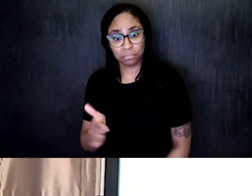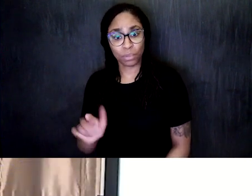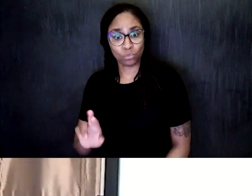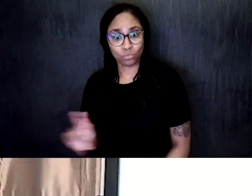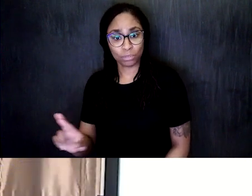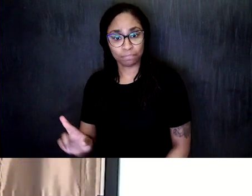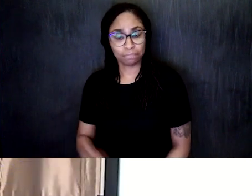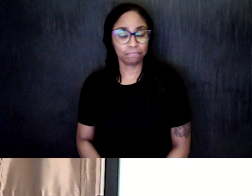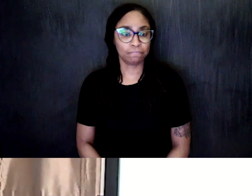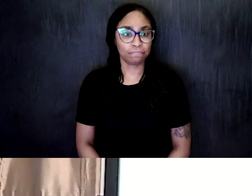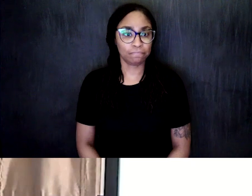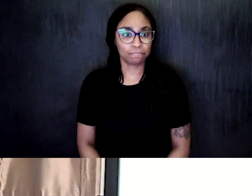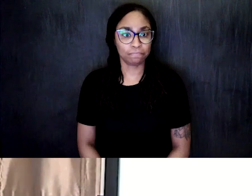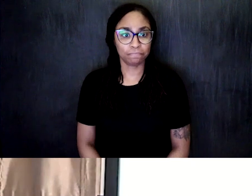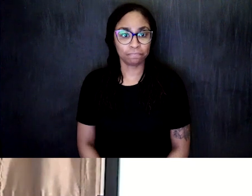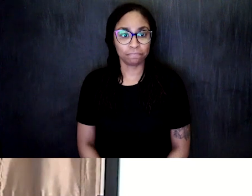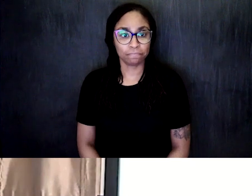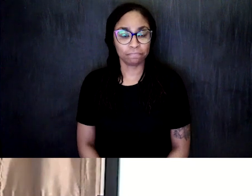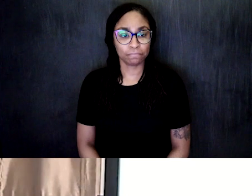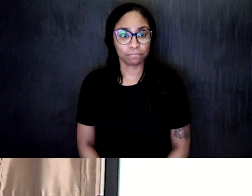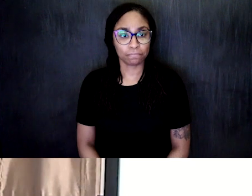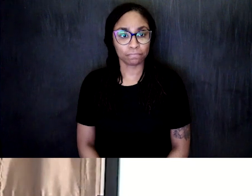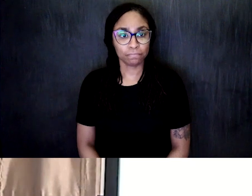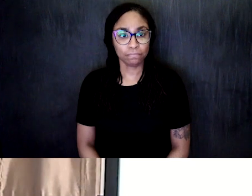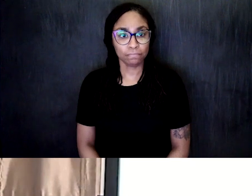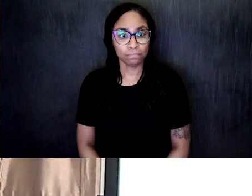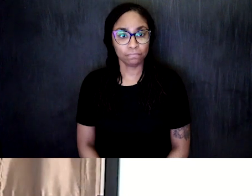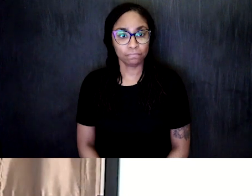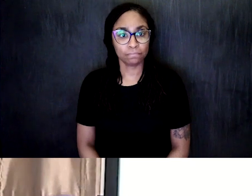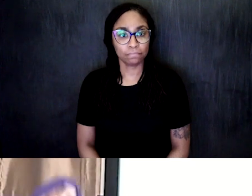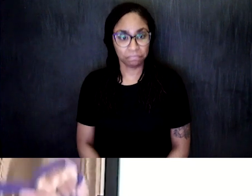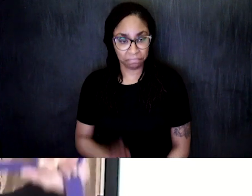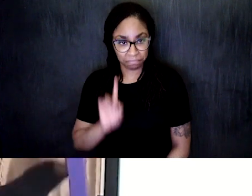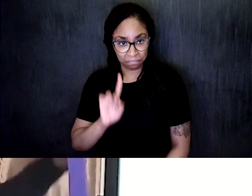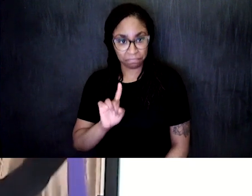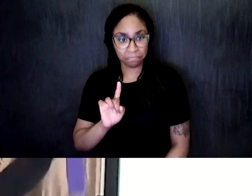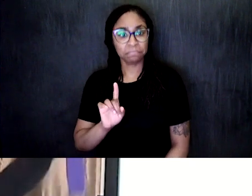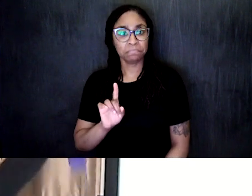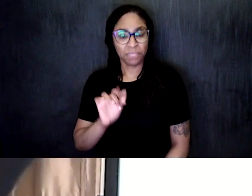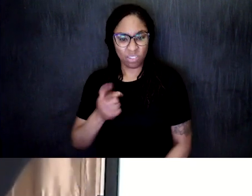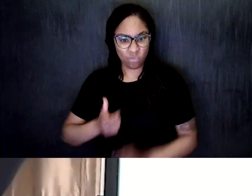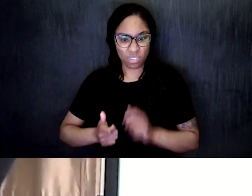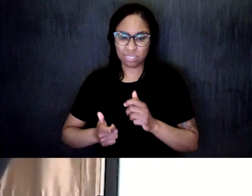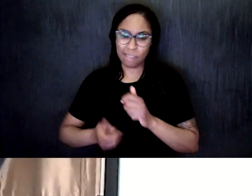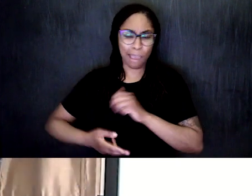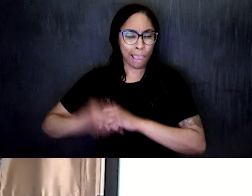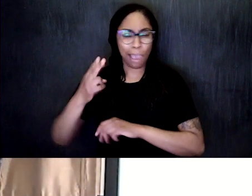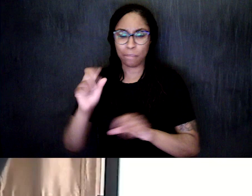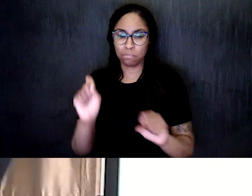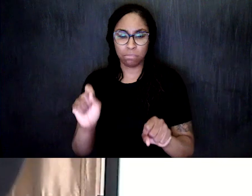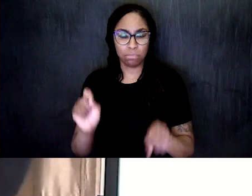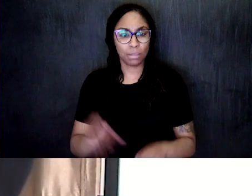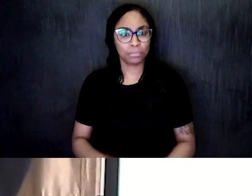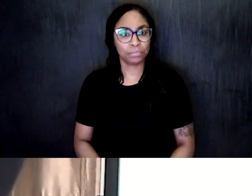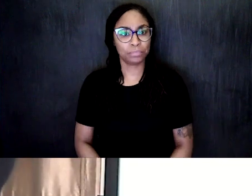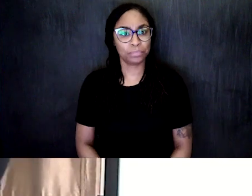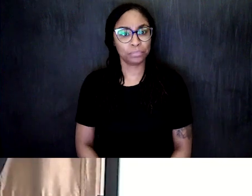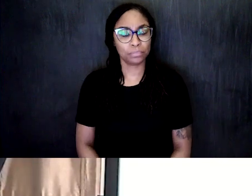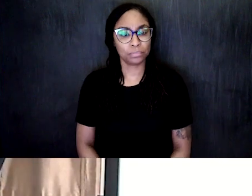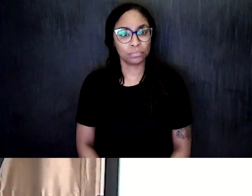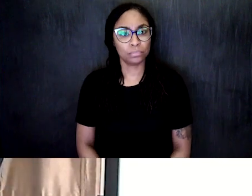Right side and down. Now lift your arms up as high as they can go.